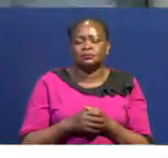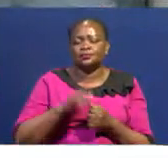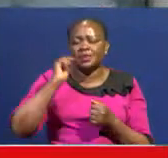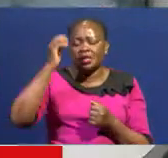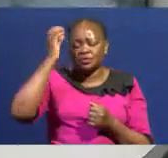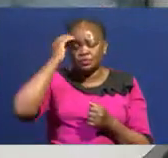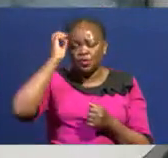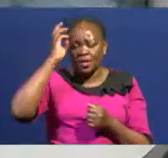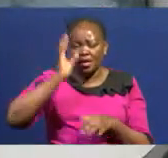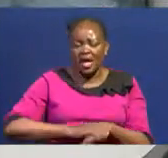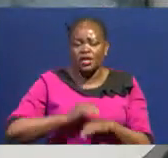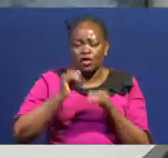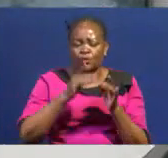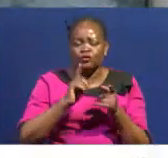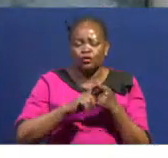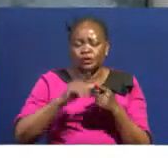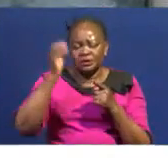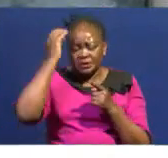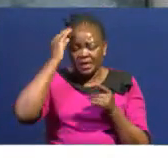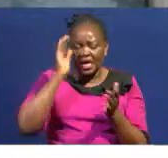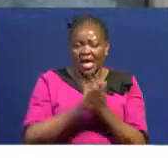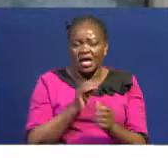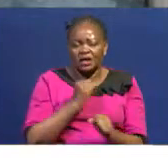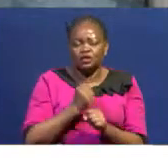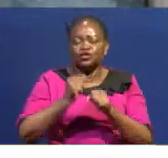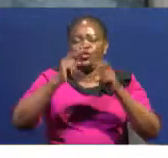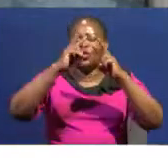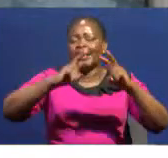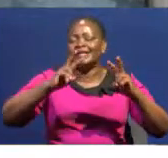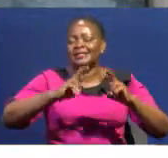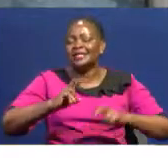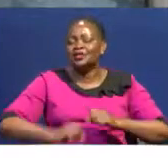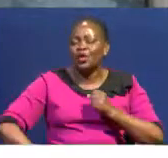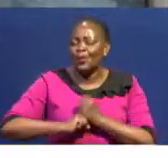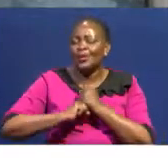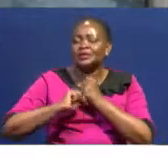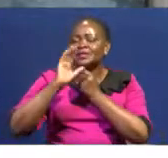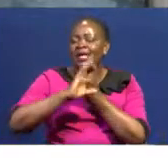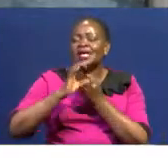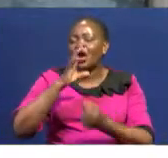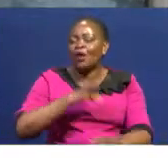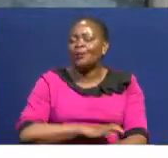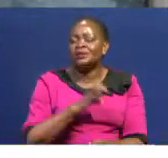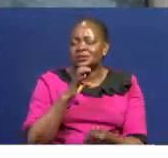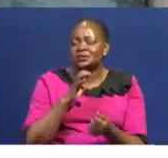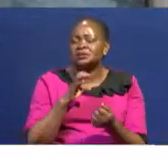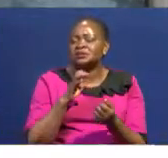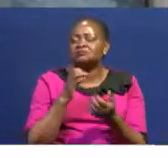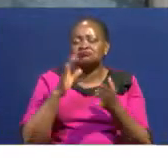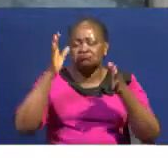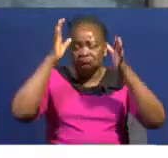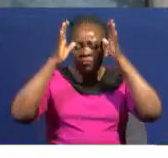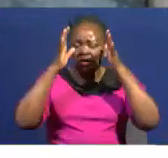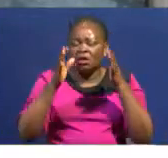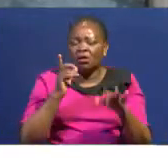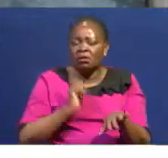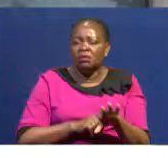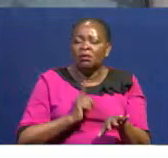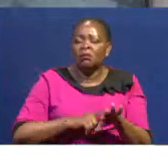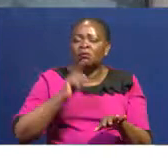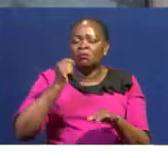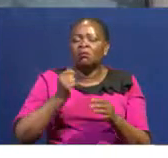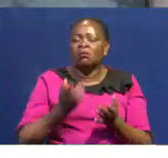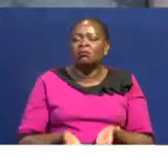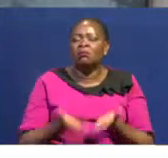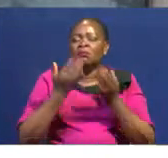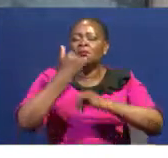Kenyan students will get an opportunity to study and conduct research to boost the country's capacity in innovation once the Kenya